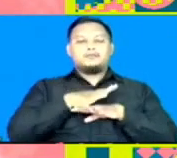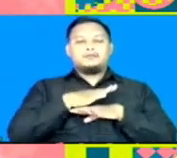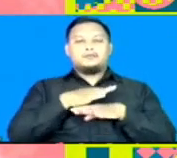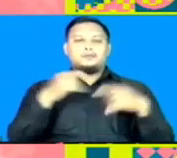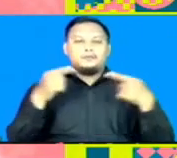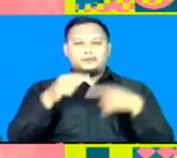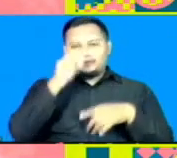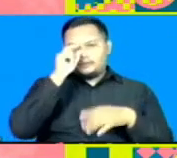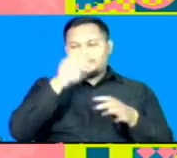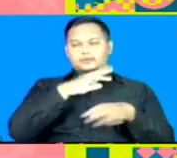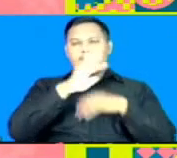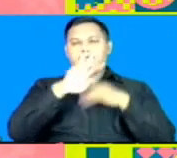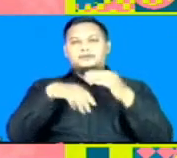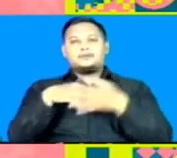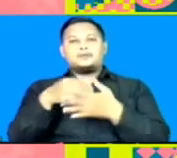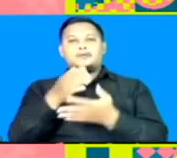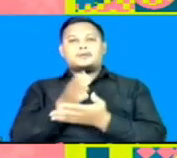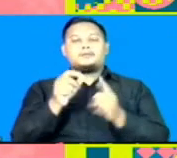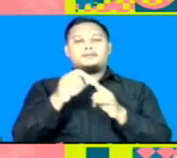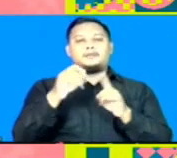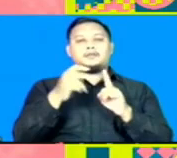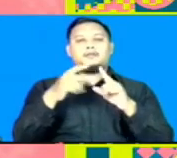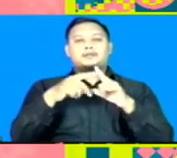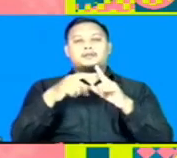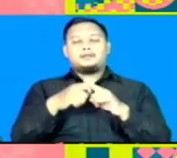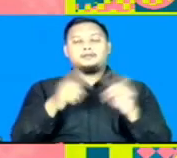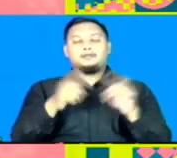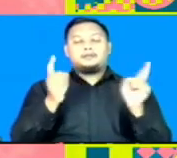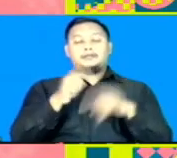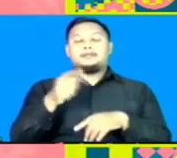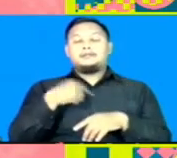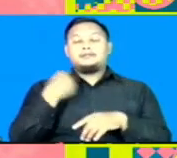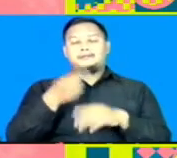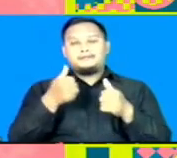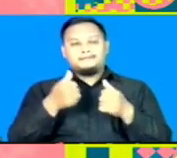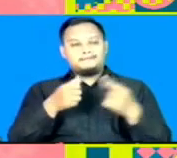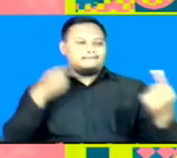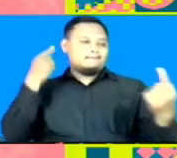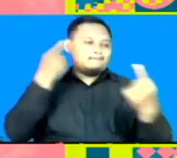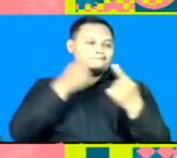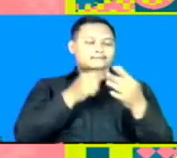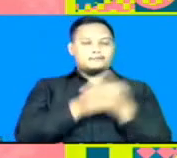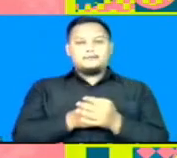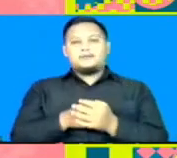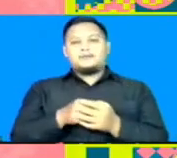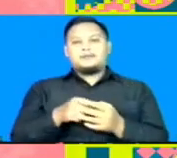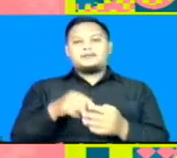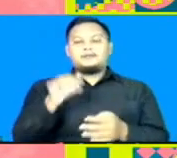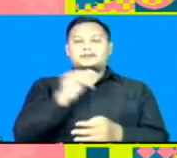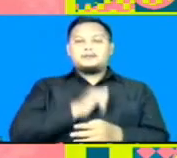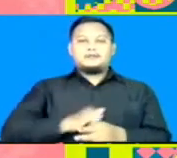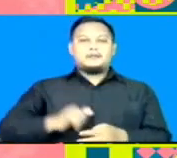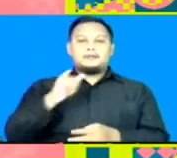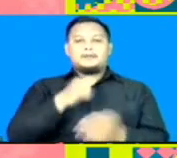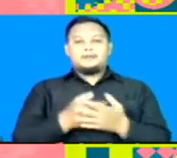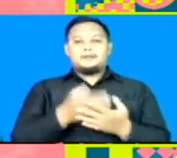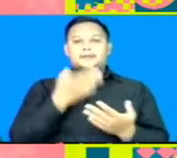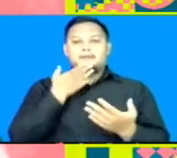set. I thank you. Terima kasih. Wabillahi taufik wal hidayah. Wassalamualaikum warahmatullahi wabarakatuh.